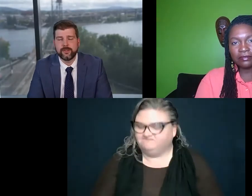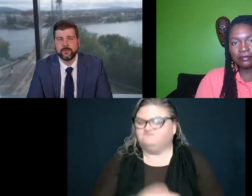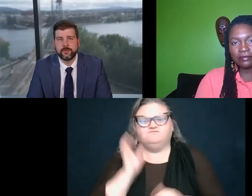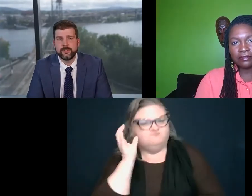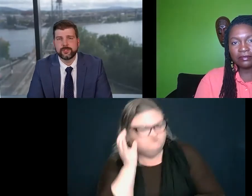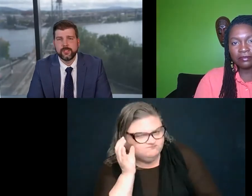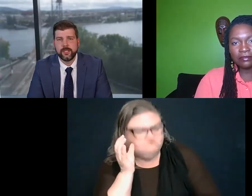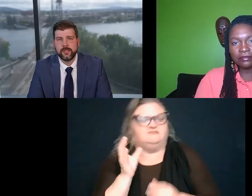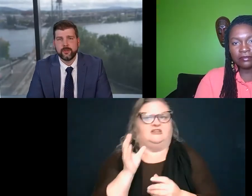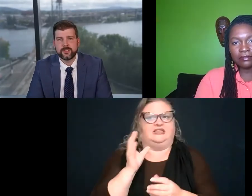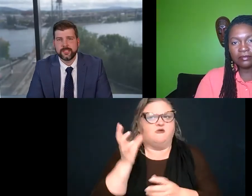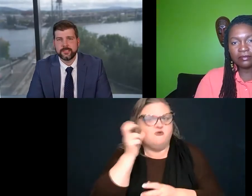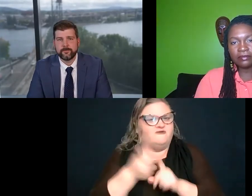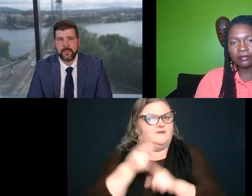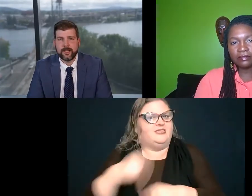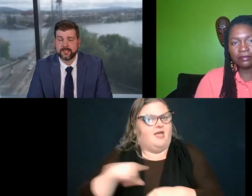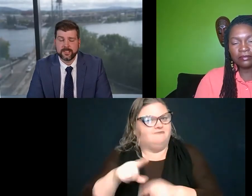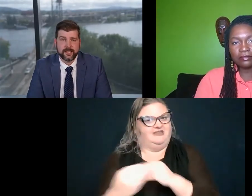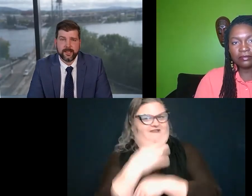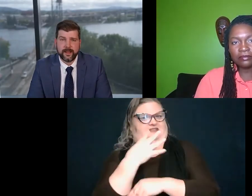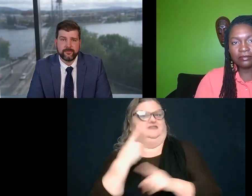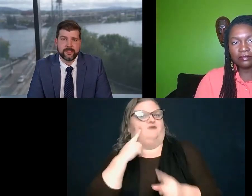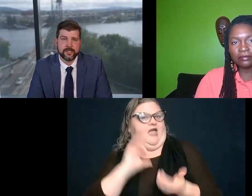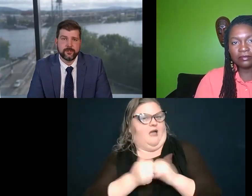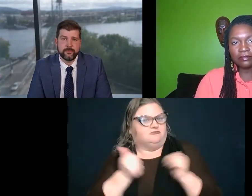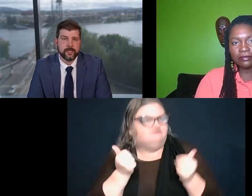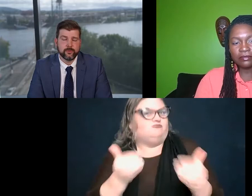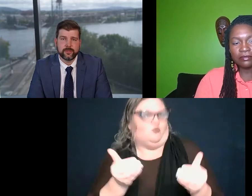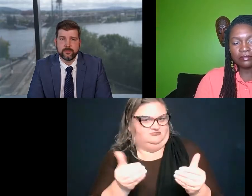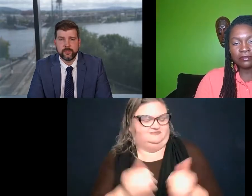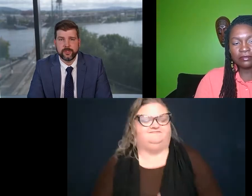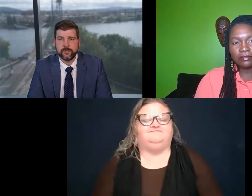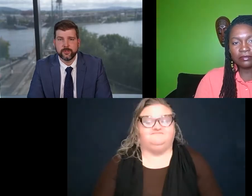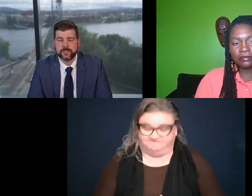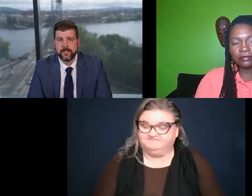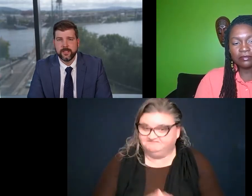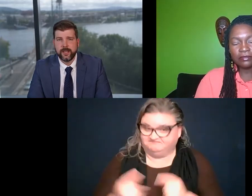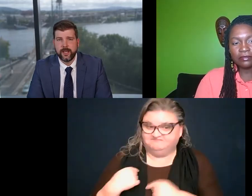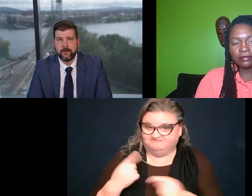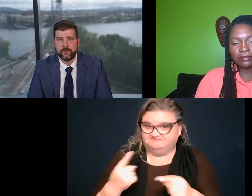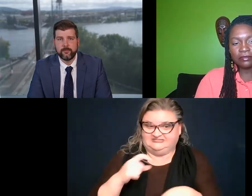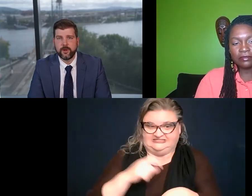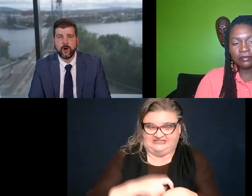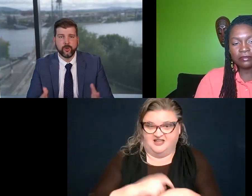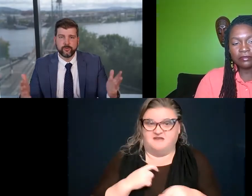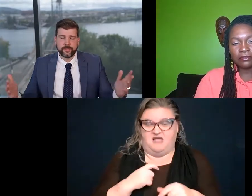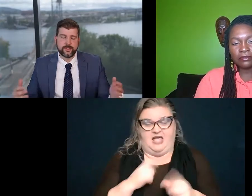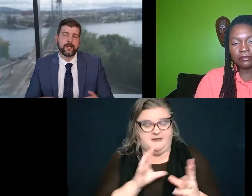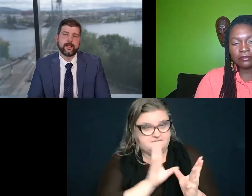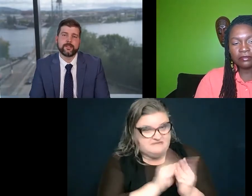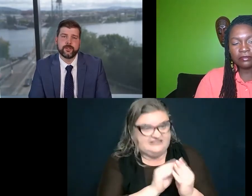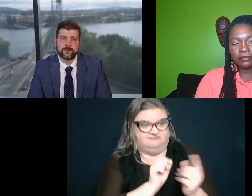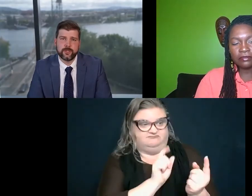on how to approach those things. Since then, I've continued meeting with community groups from all over.